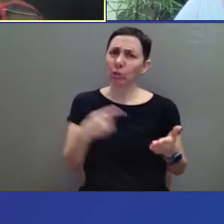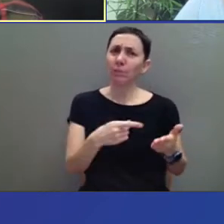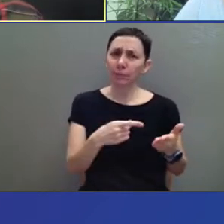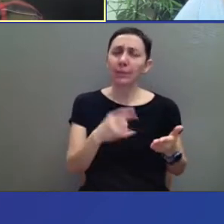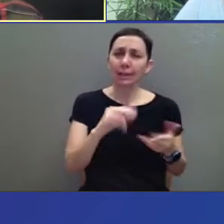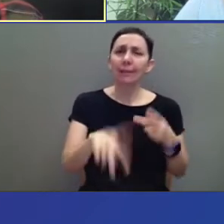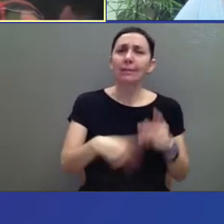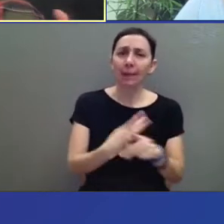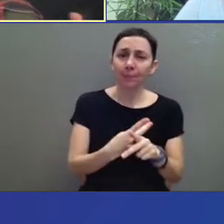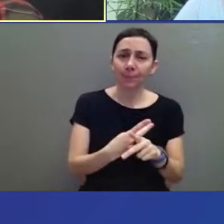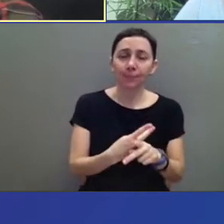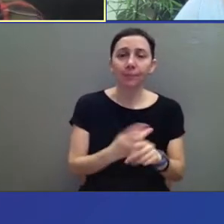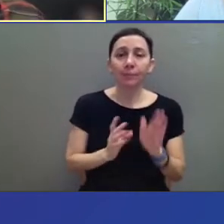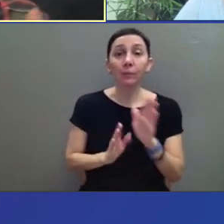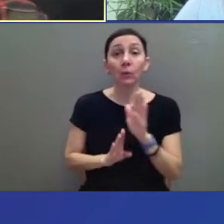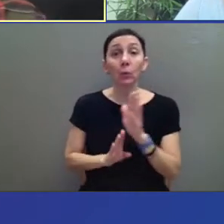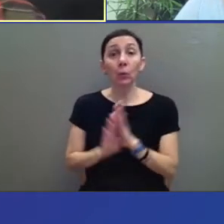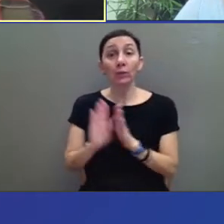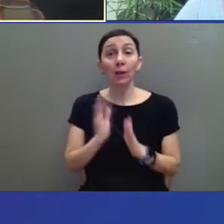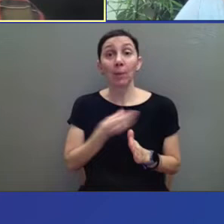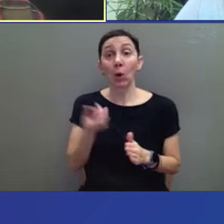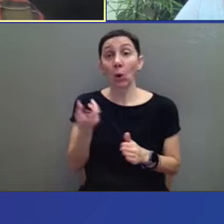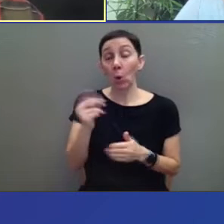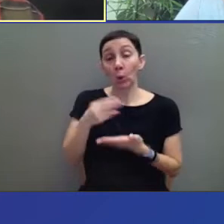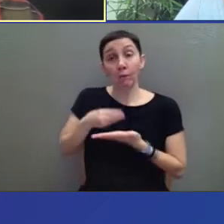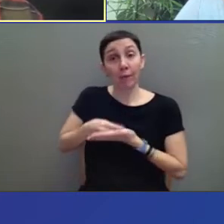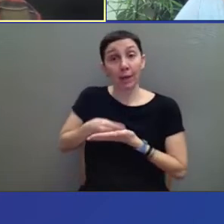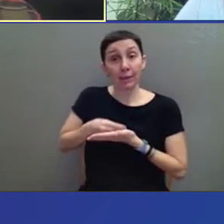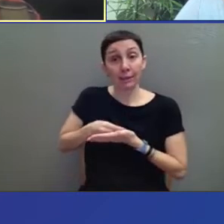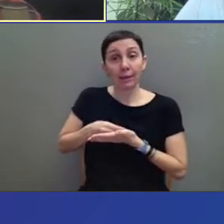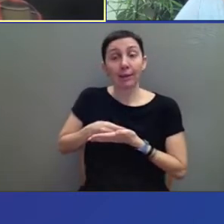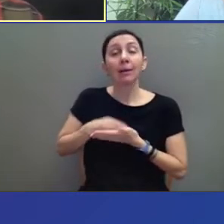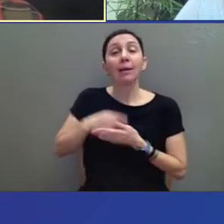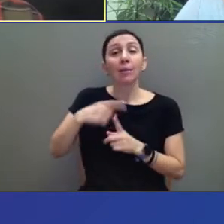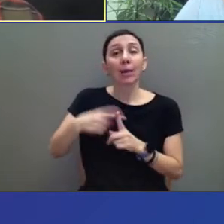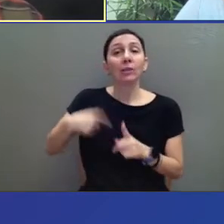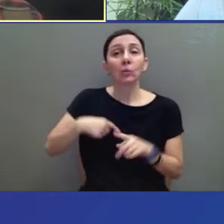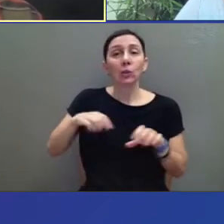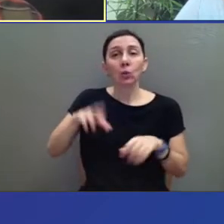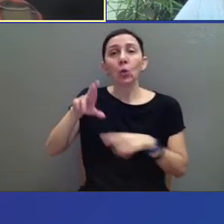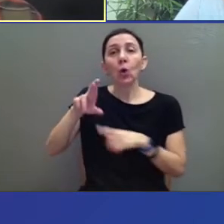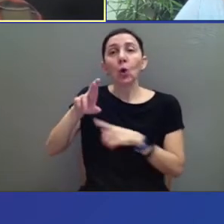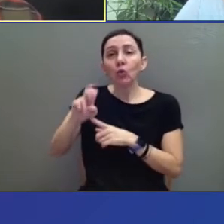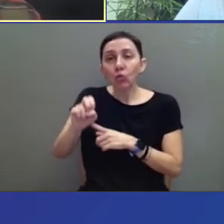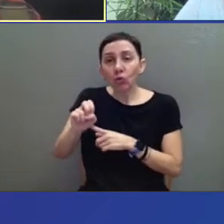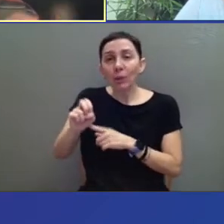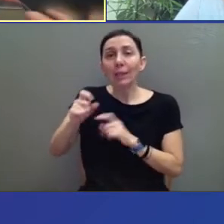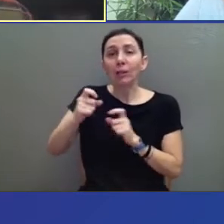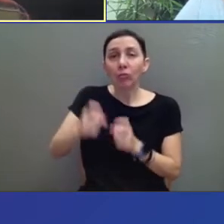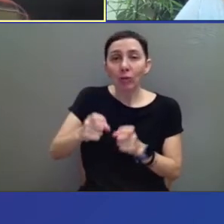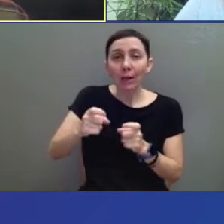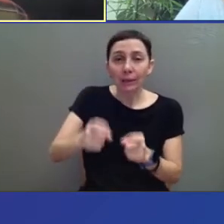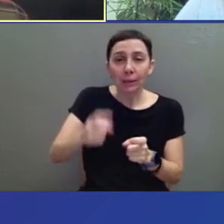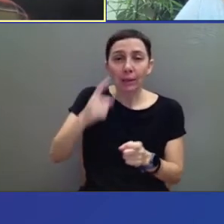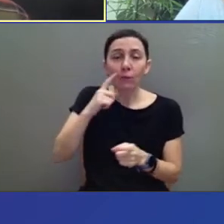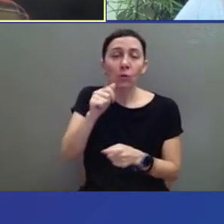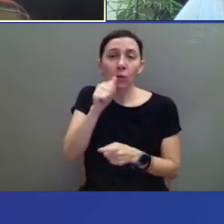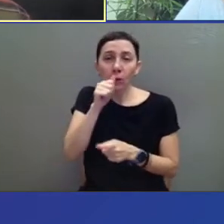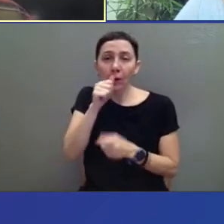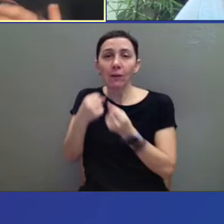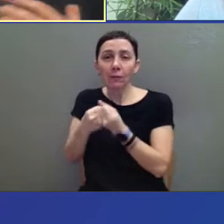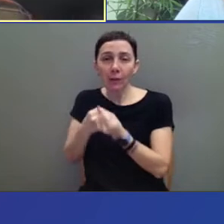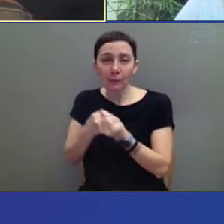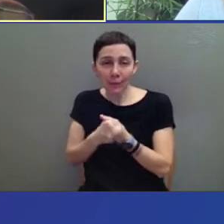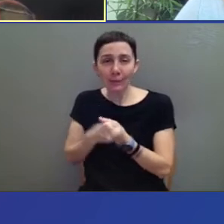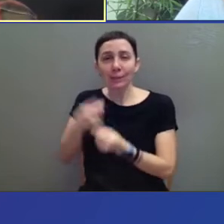funds, we develop our own funds, and then we're also a regrantor, and we regrant for private foundations like the Howard Gilman